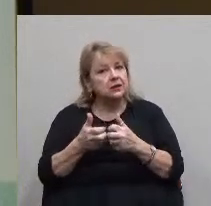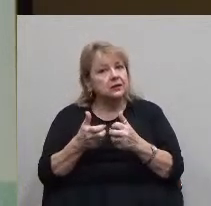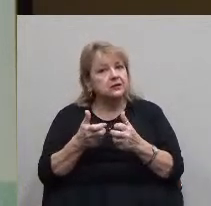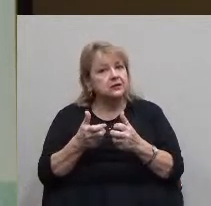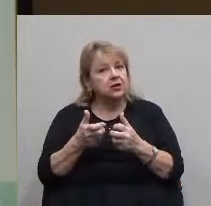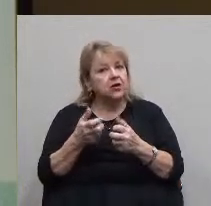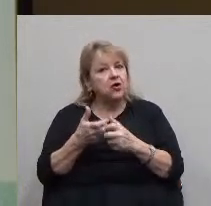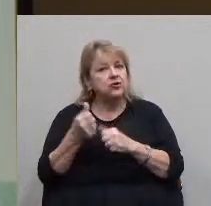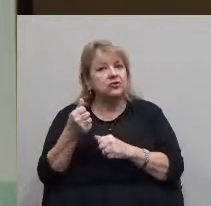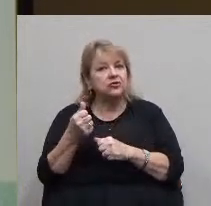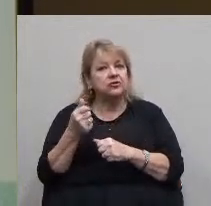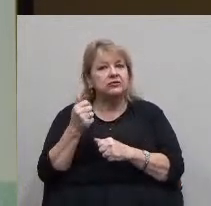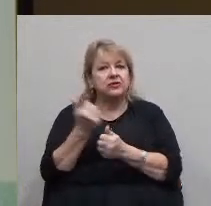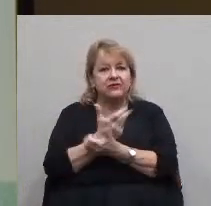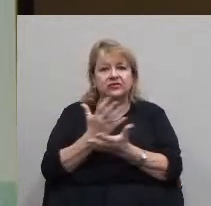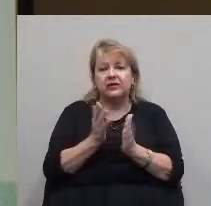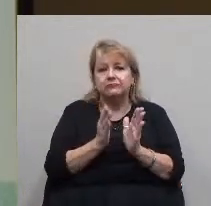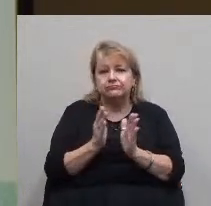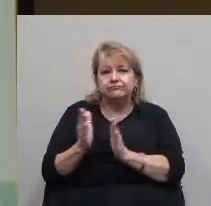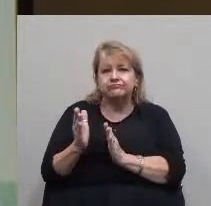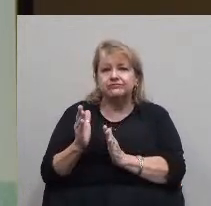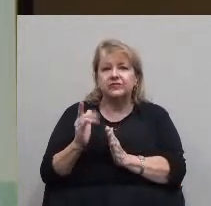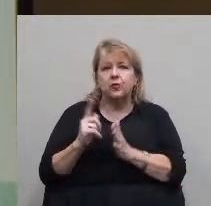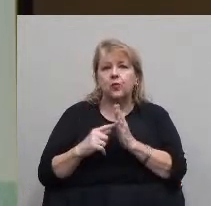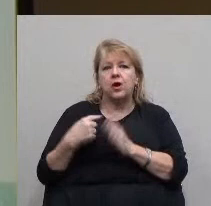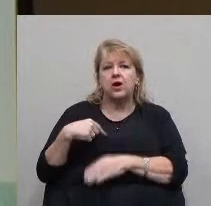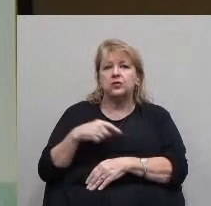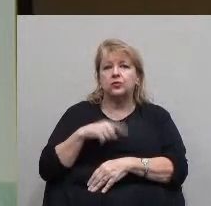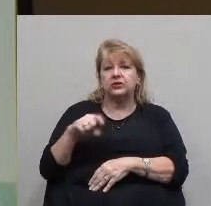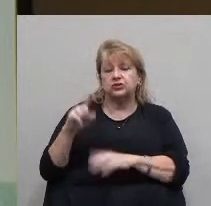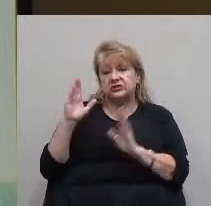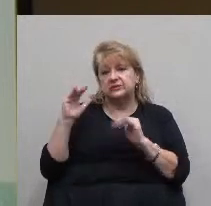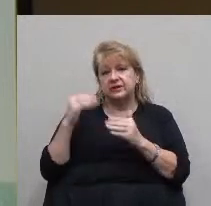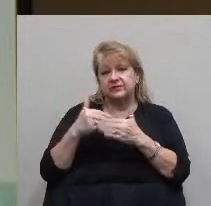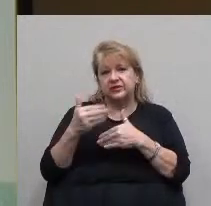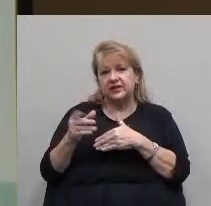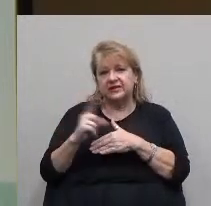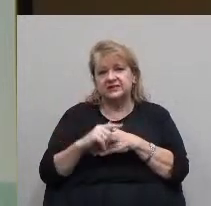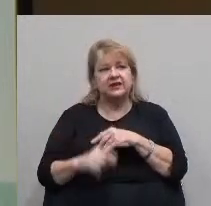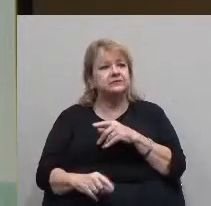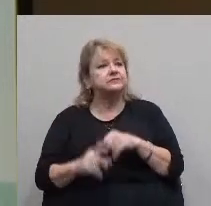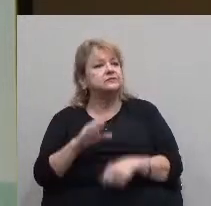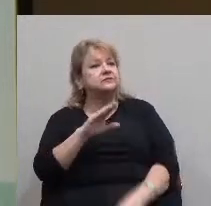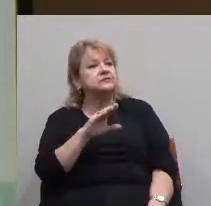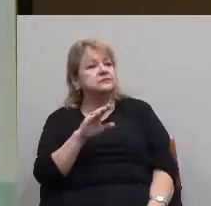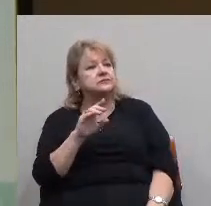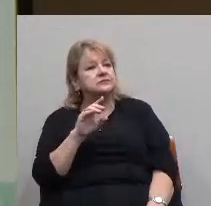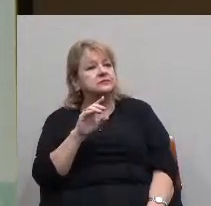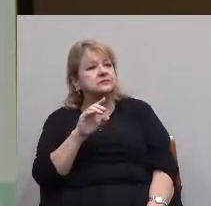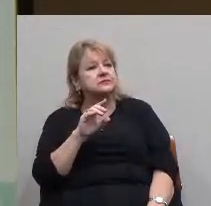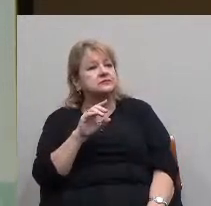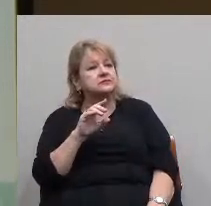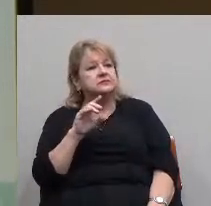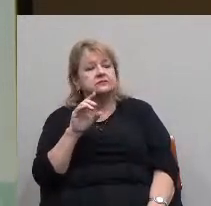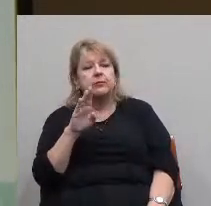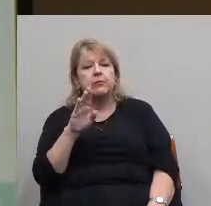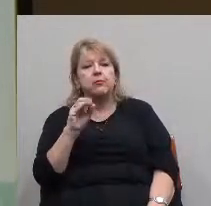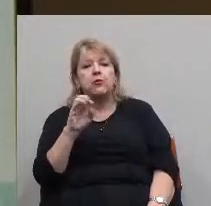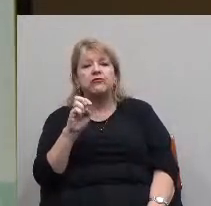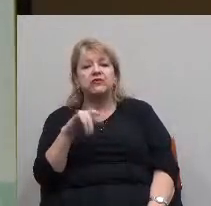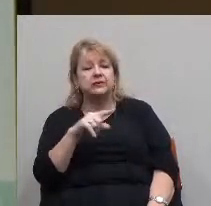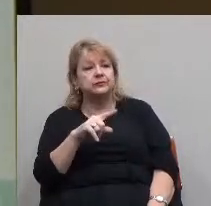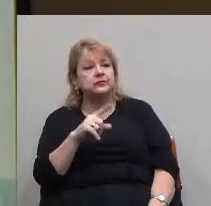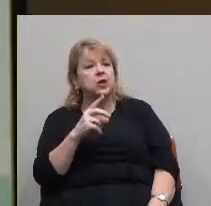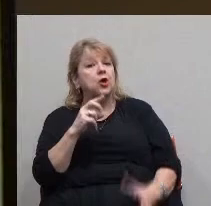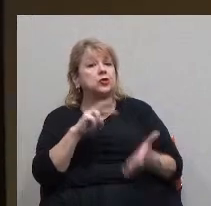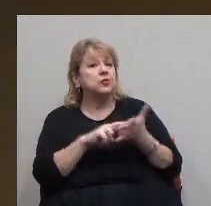firestorm to try to get everything together in order for what we should expect the next day. And I'll just reiterate that the purpose of